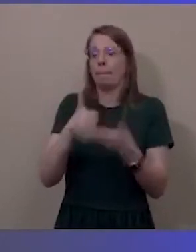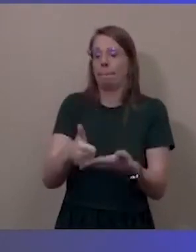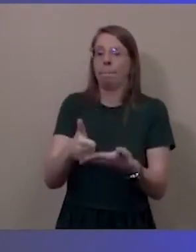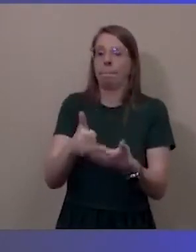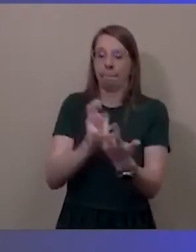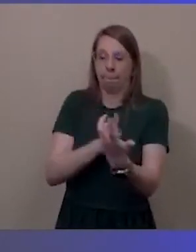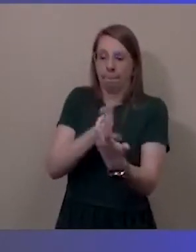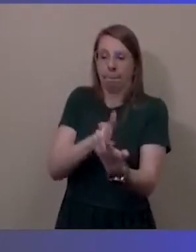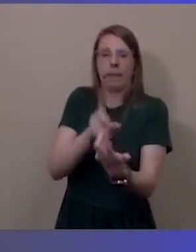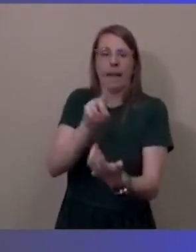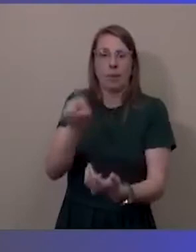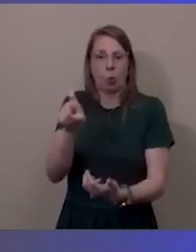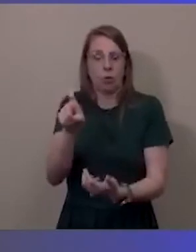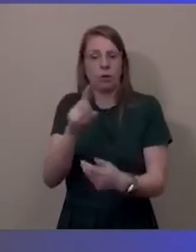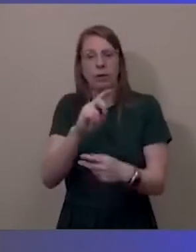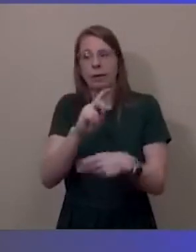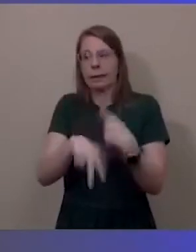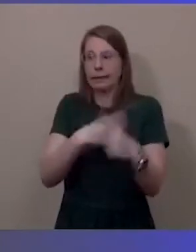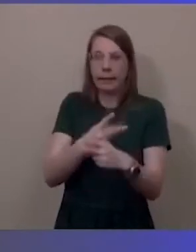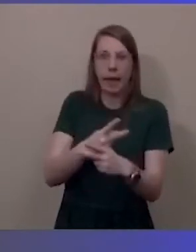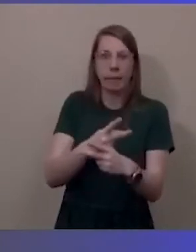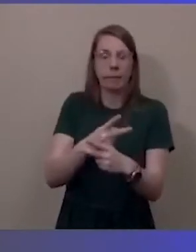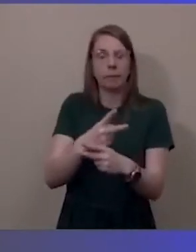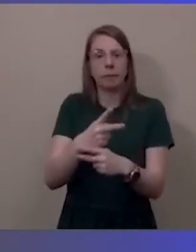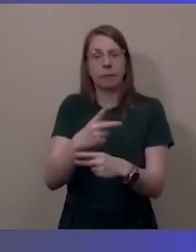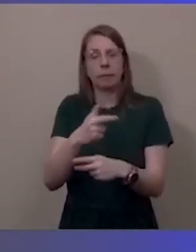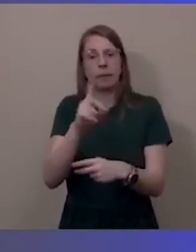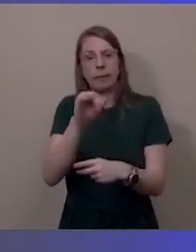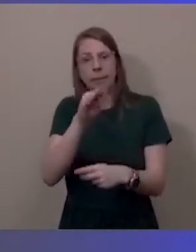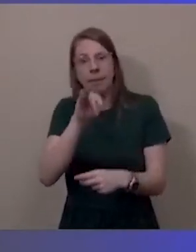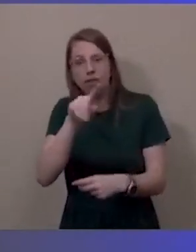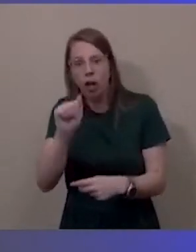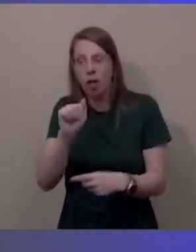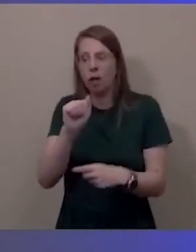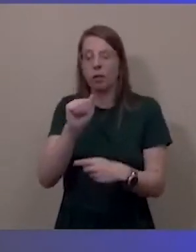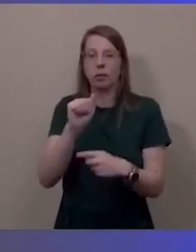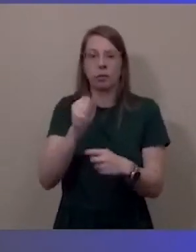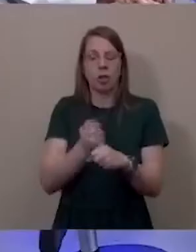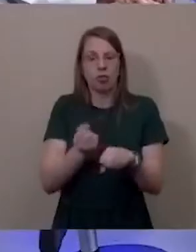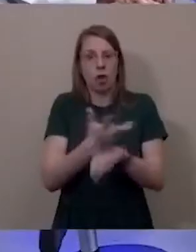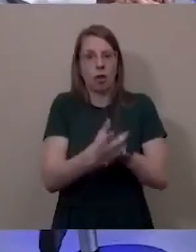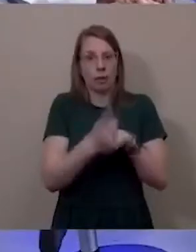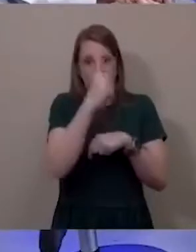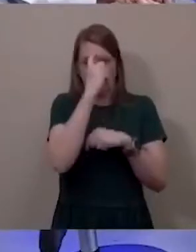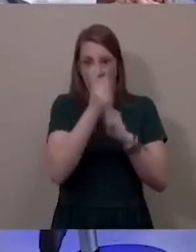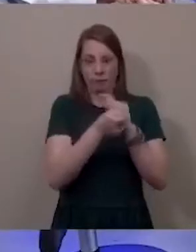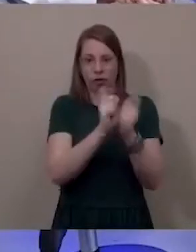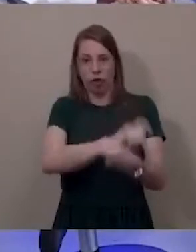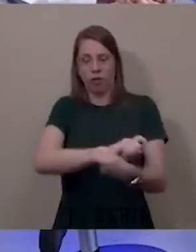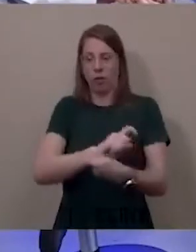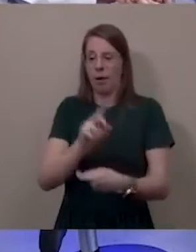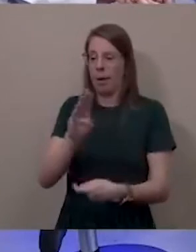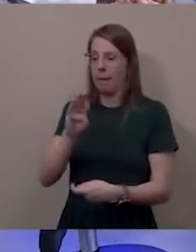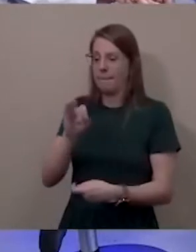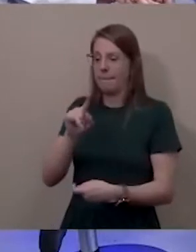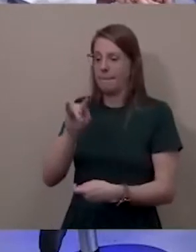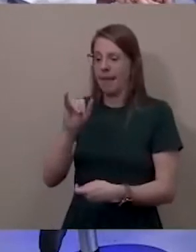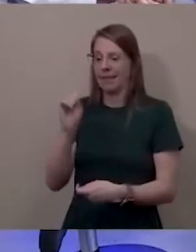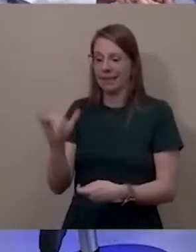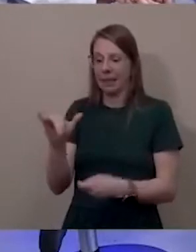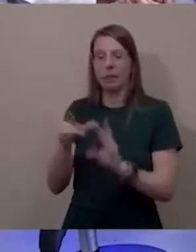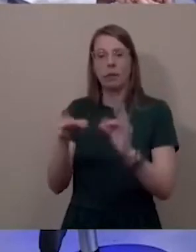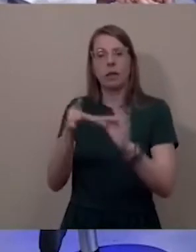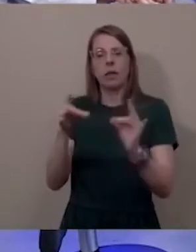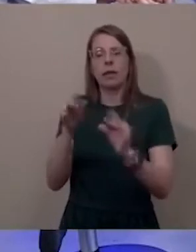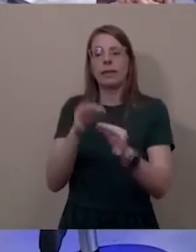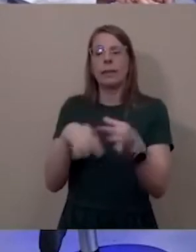a diagnosis of what type of dementia is driving that, cognitive change. And Betsy says a lot of drug companies, or